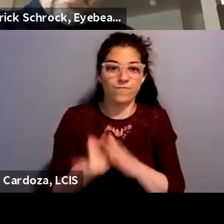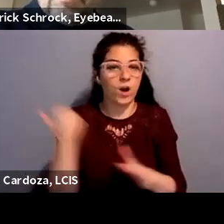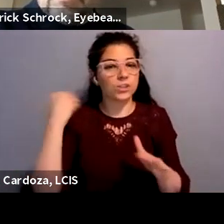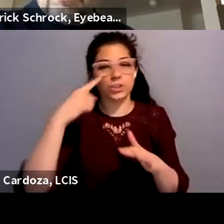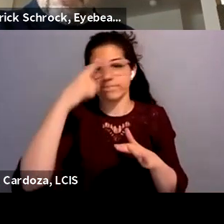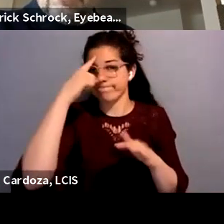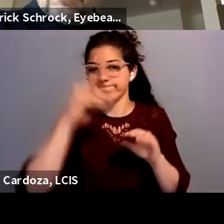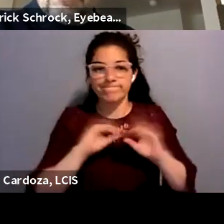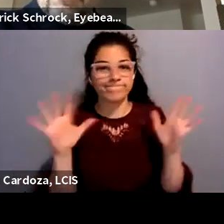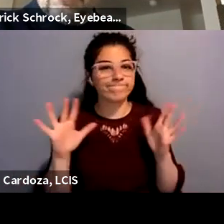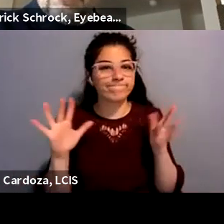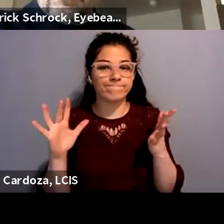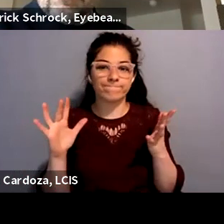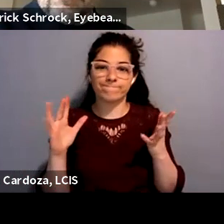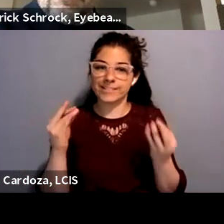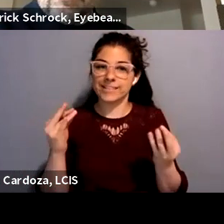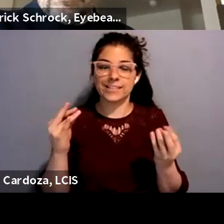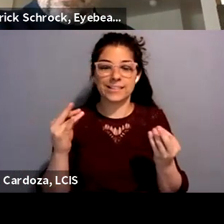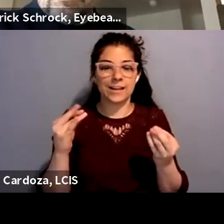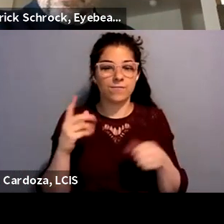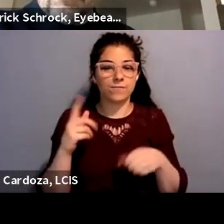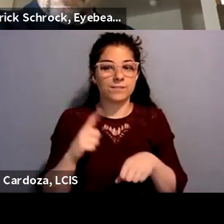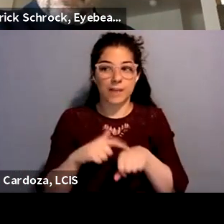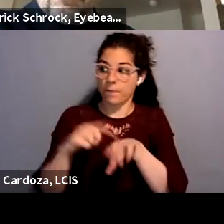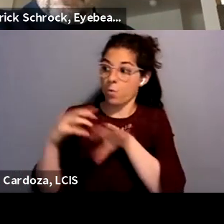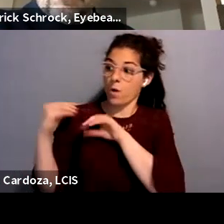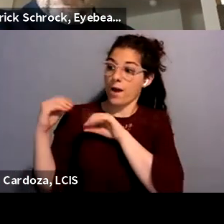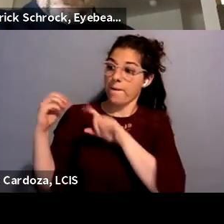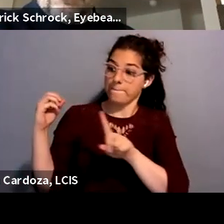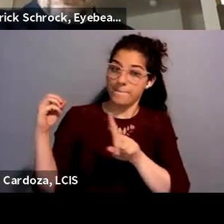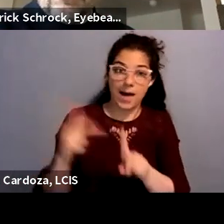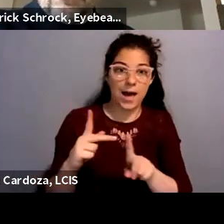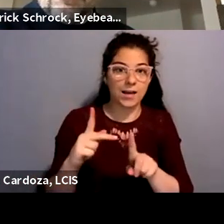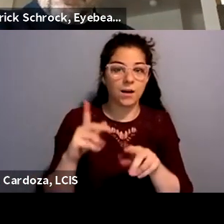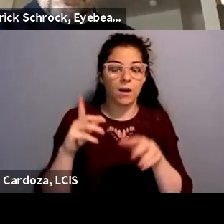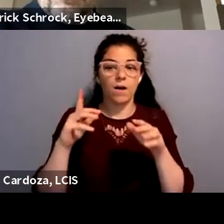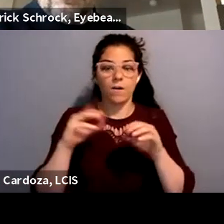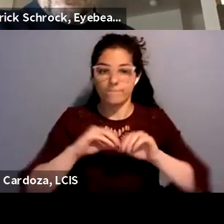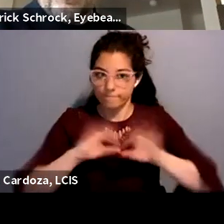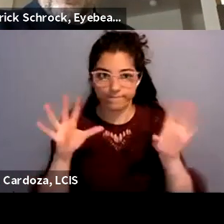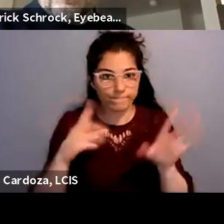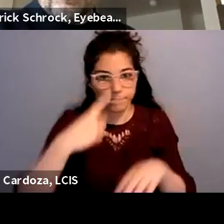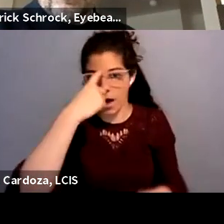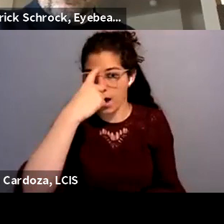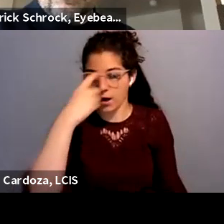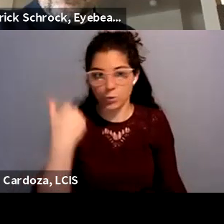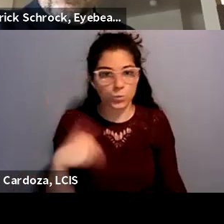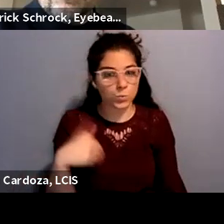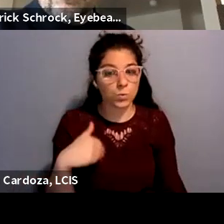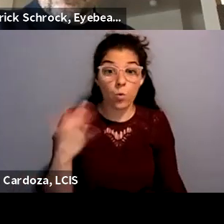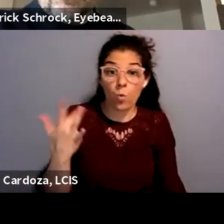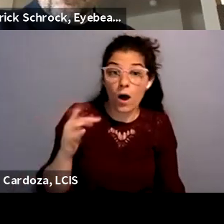the clear thinking of time away that he came back into, which was a major factor. You know, why was Roddy